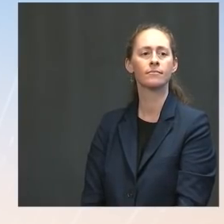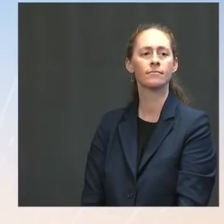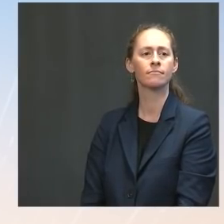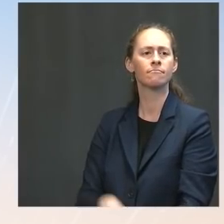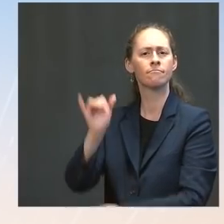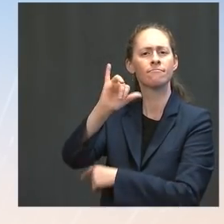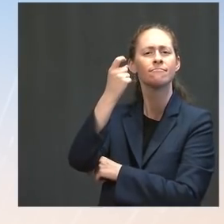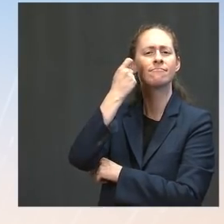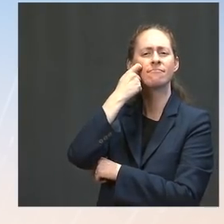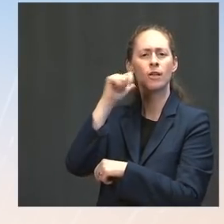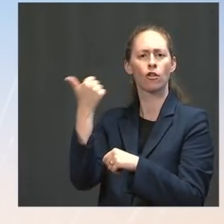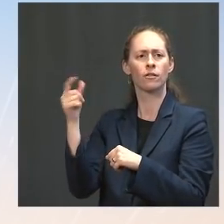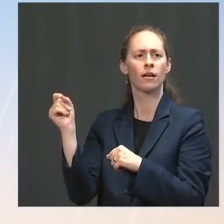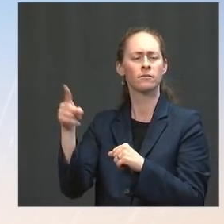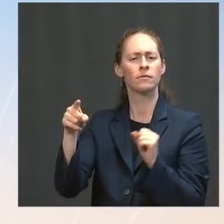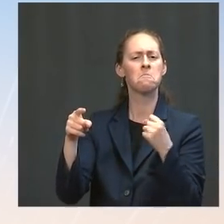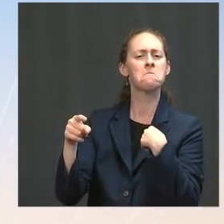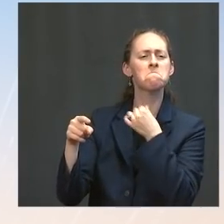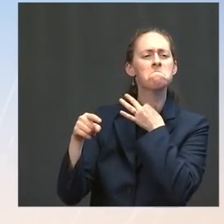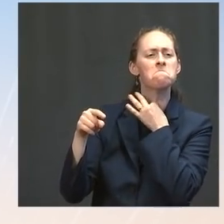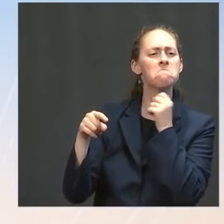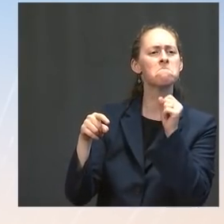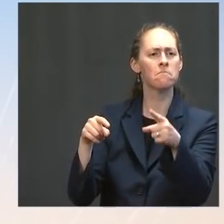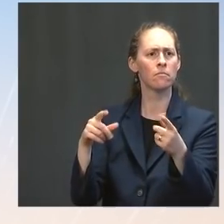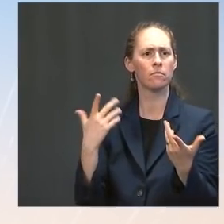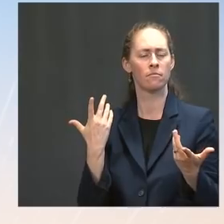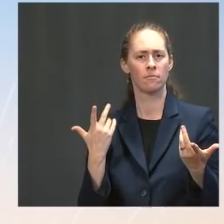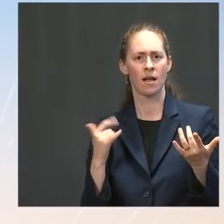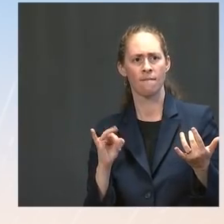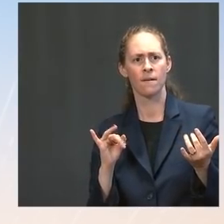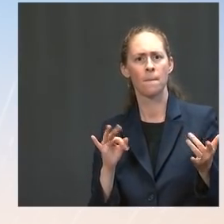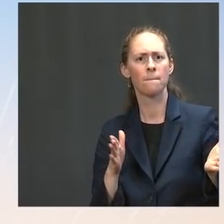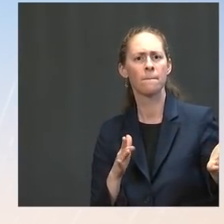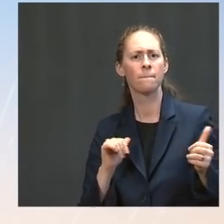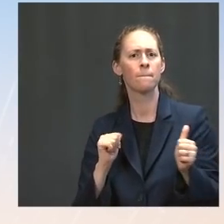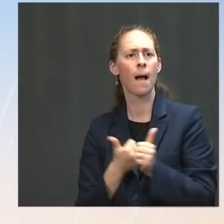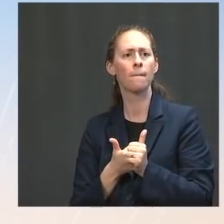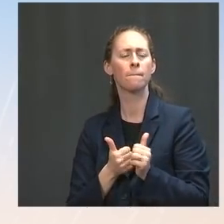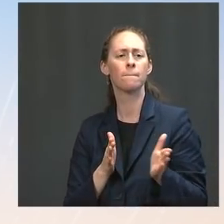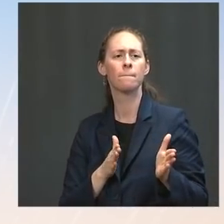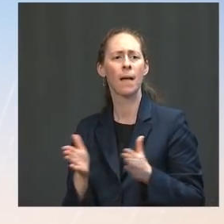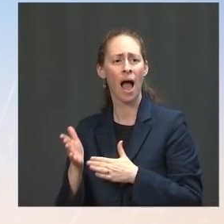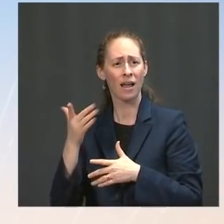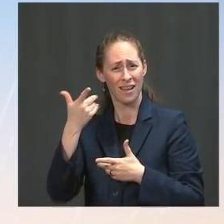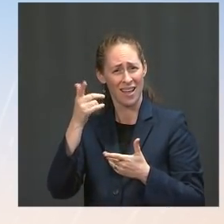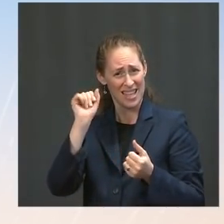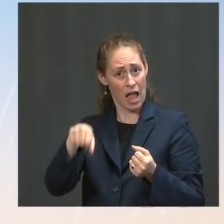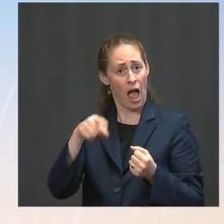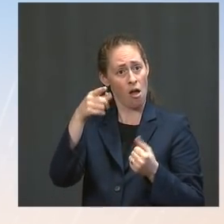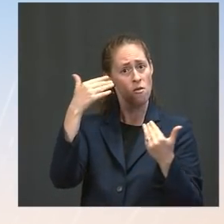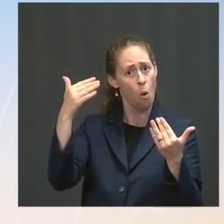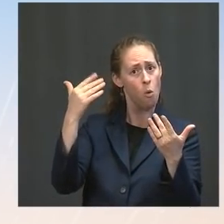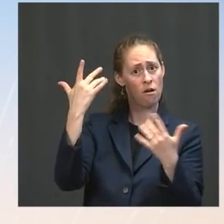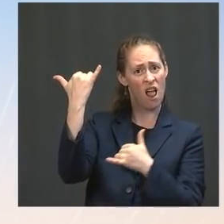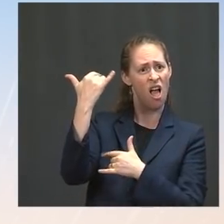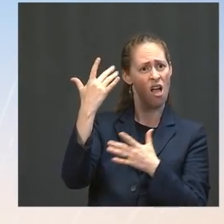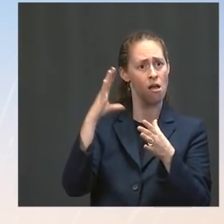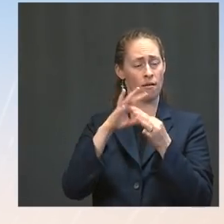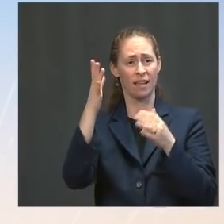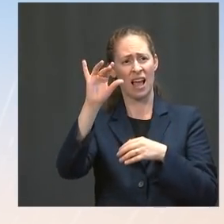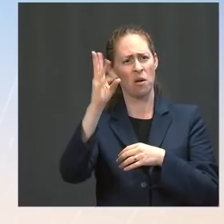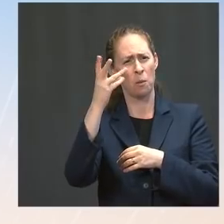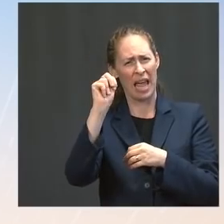not count as an SIV applicant at this point in time, or may be eligible for a range of programs. Our objective, as you've seen by the numbers